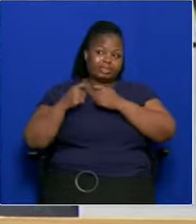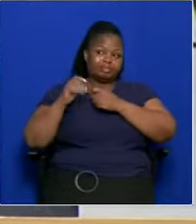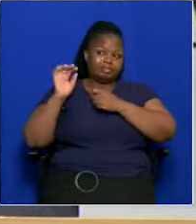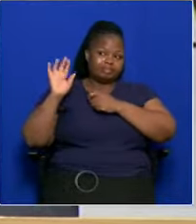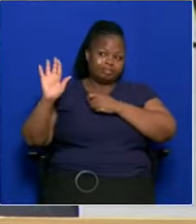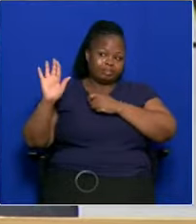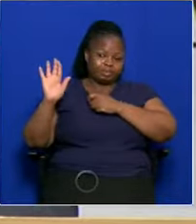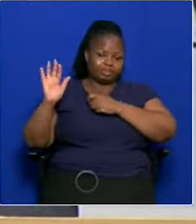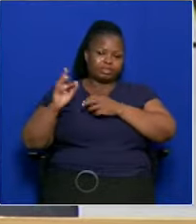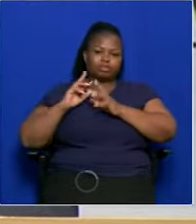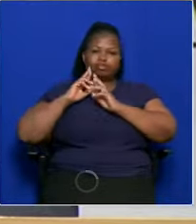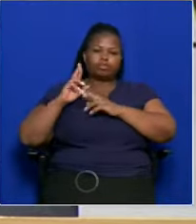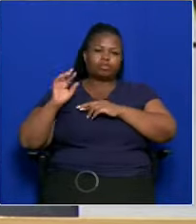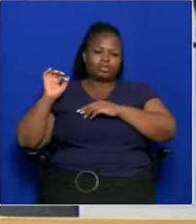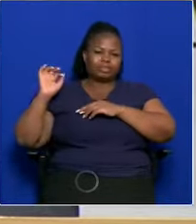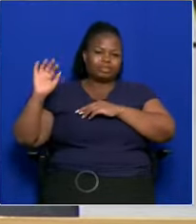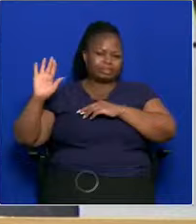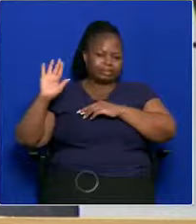the